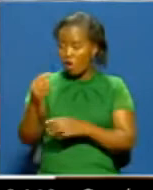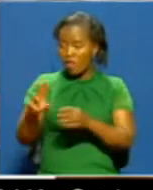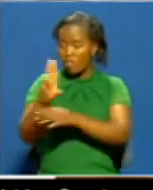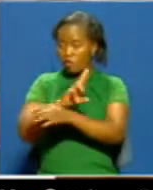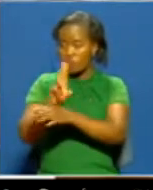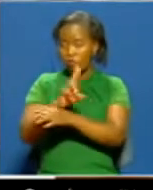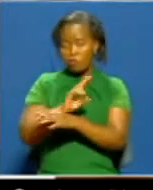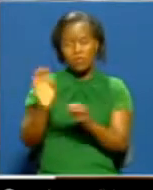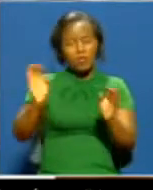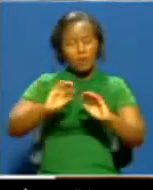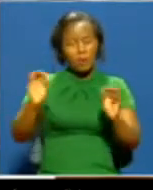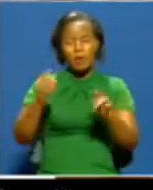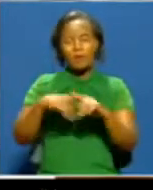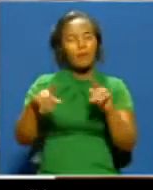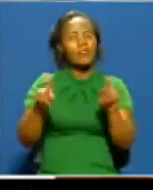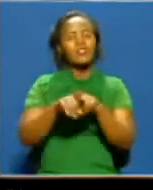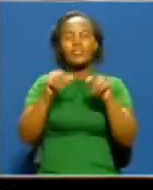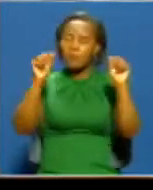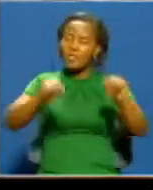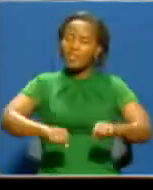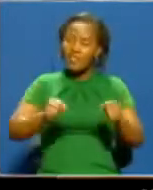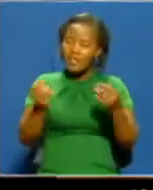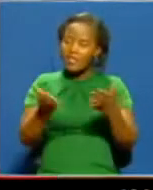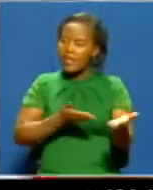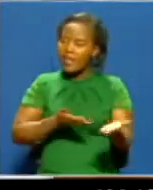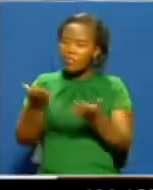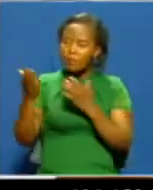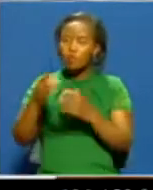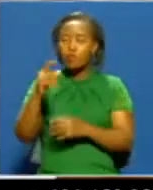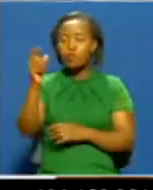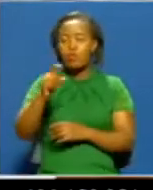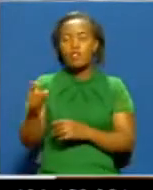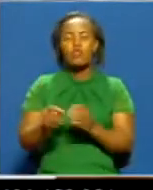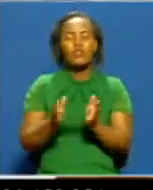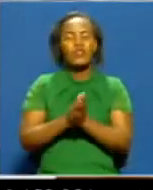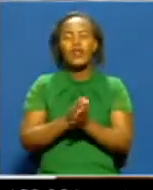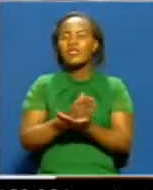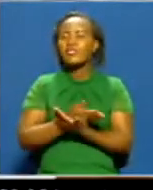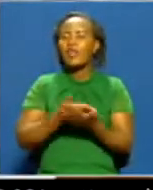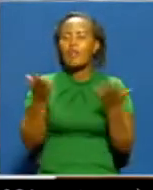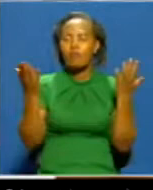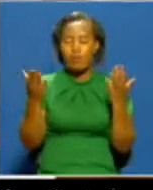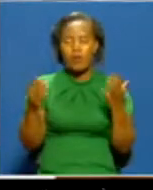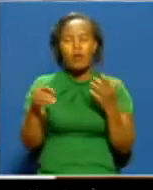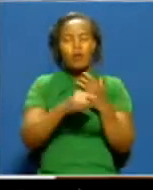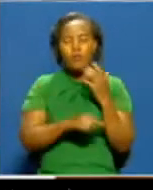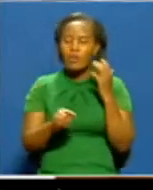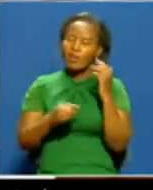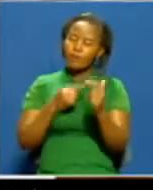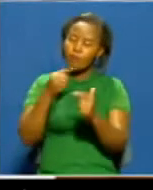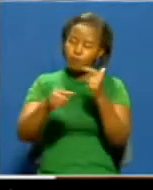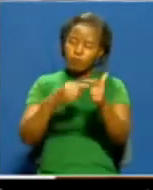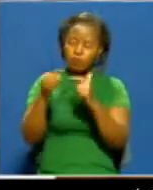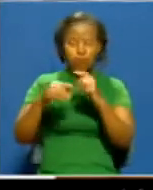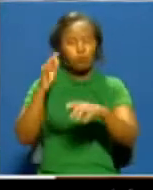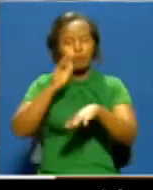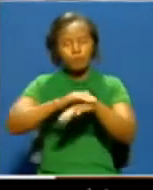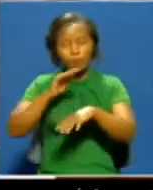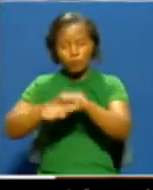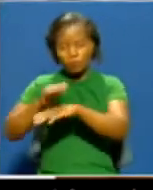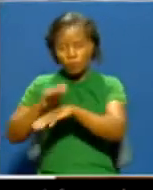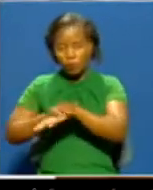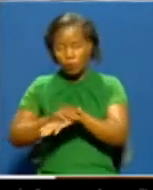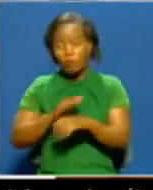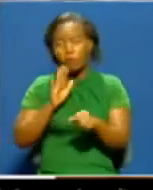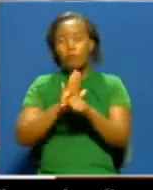but also to export, you know, to the region and elsewhere. And we are already seeing that. We have now got Kenyan companies who are exporting